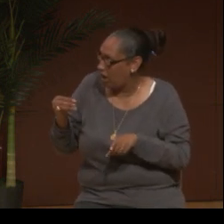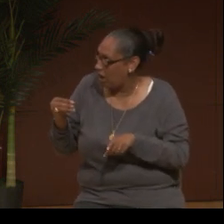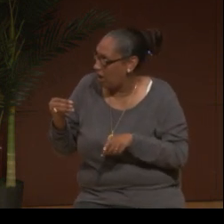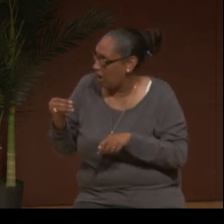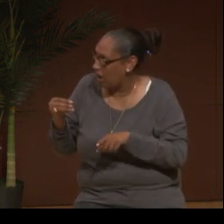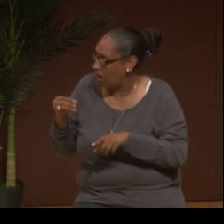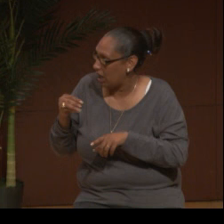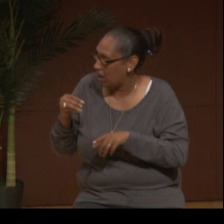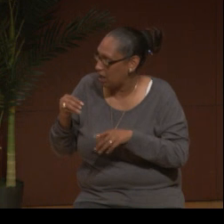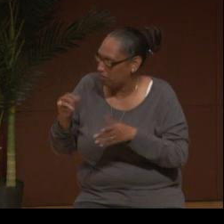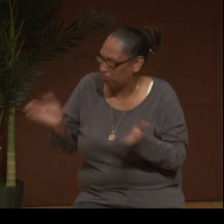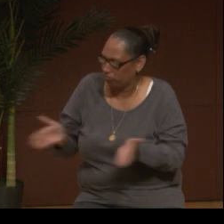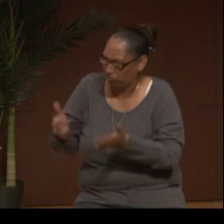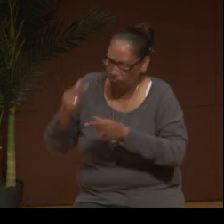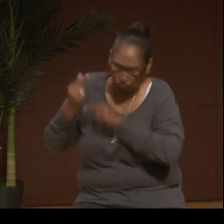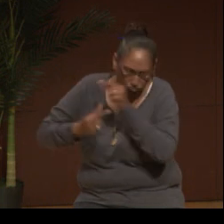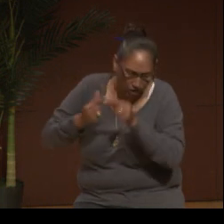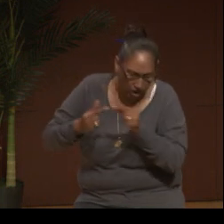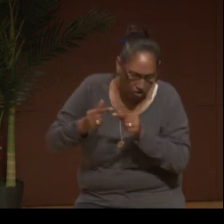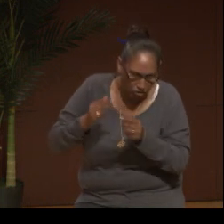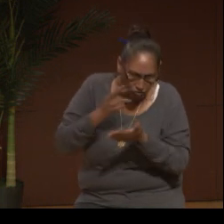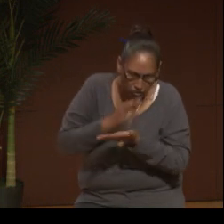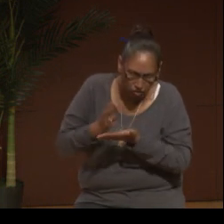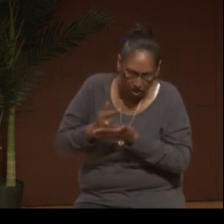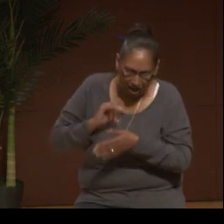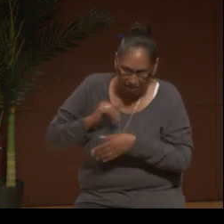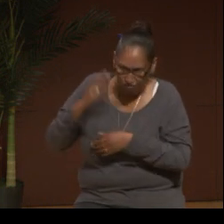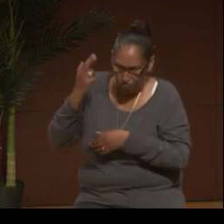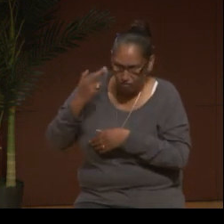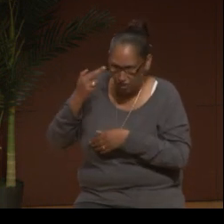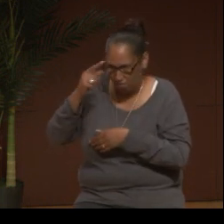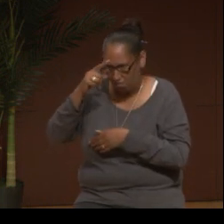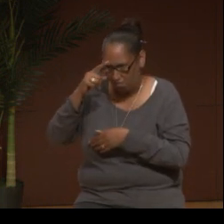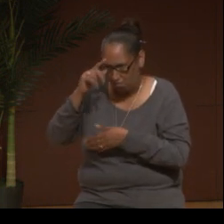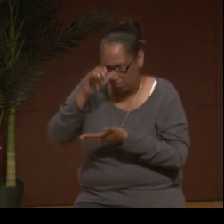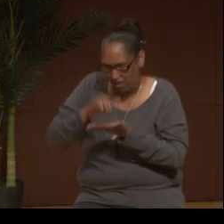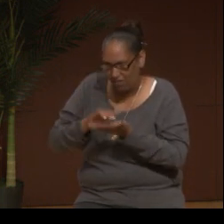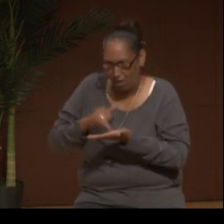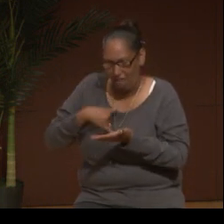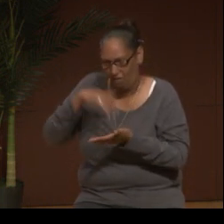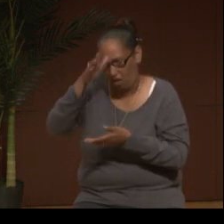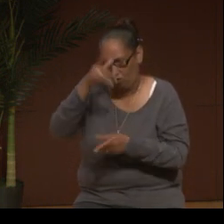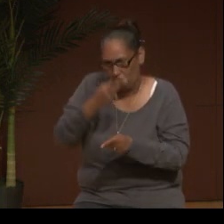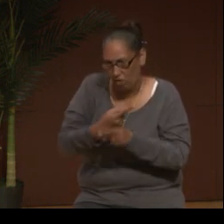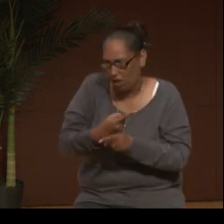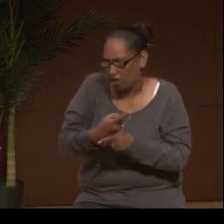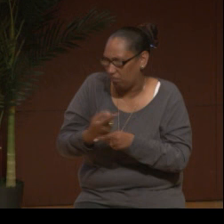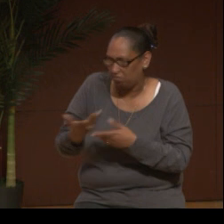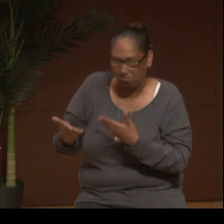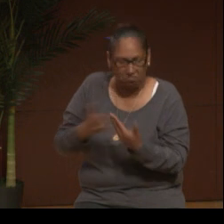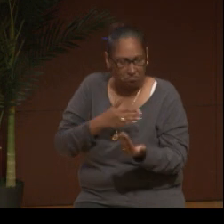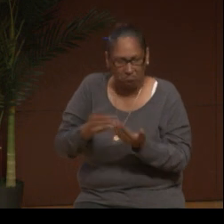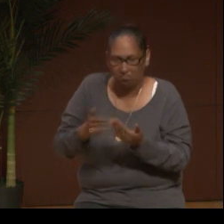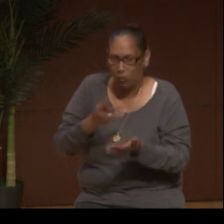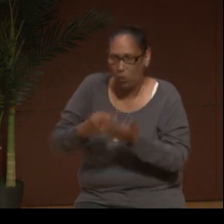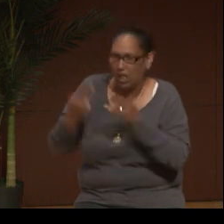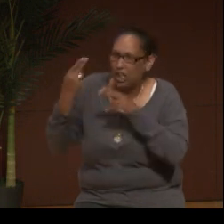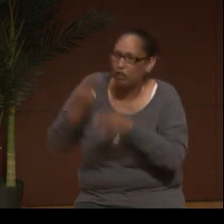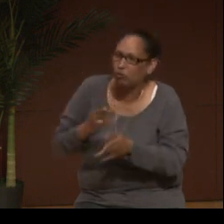plus engaging in some genealogy research, I have reason to believe that my father is right, despite what the history books say.